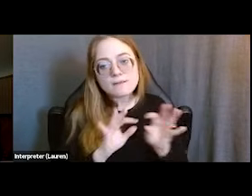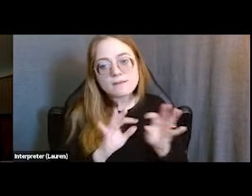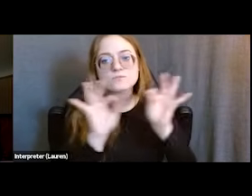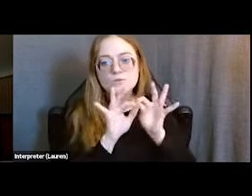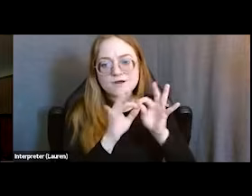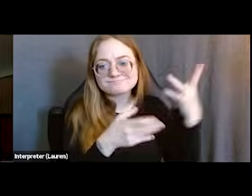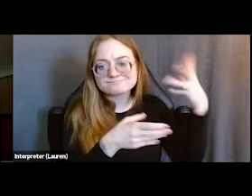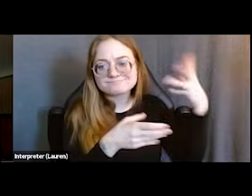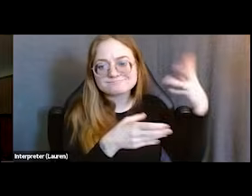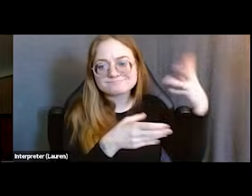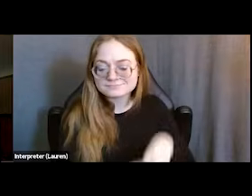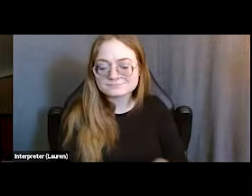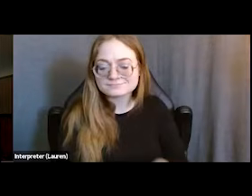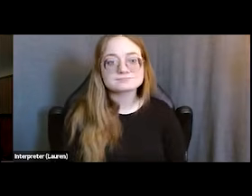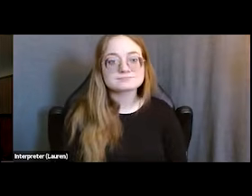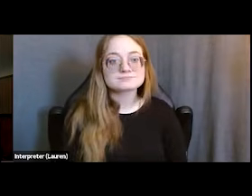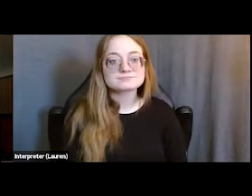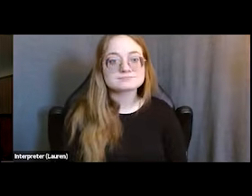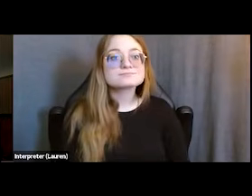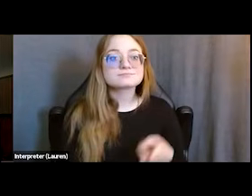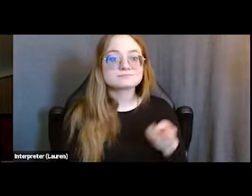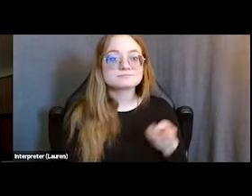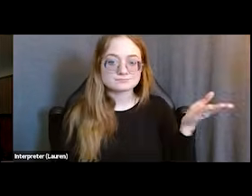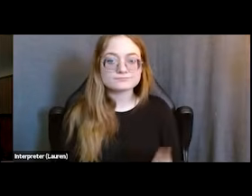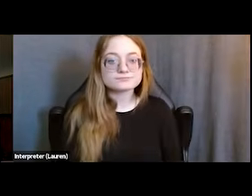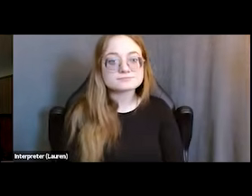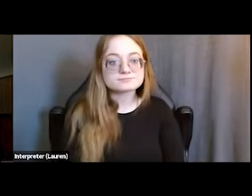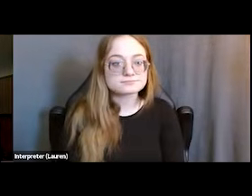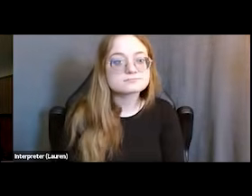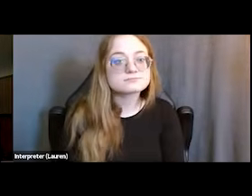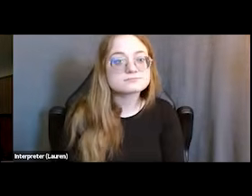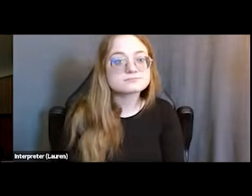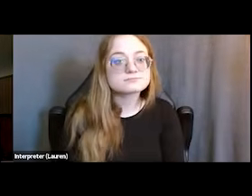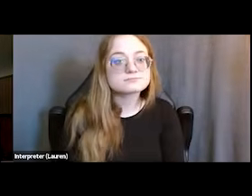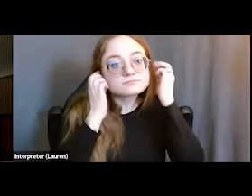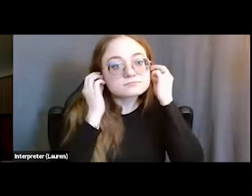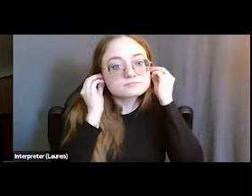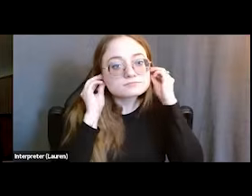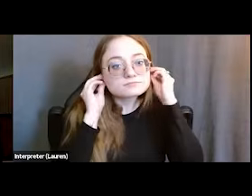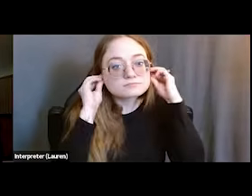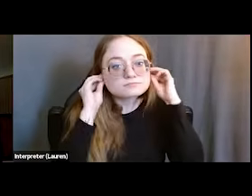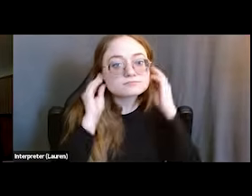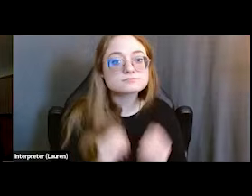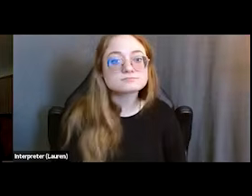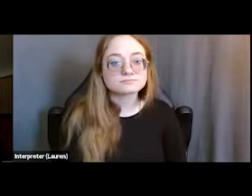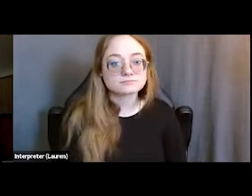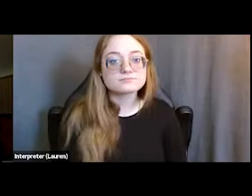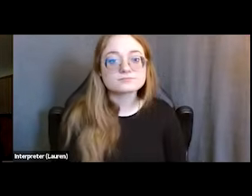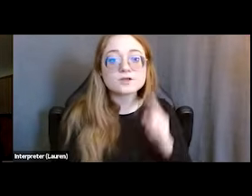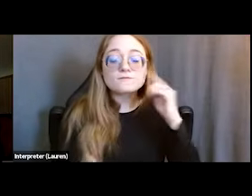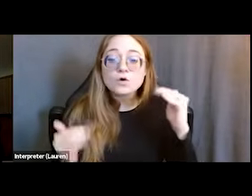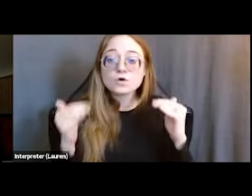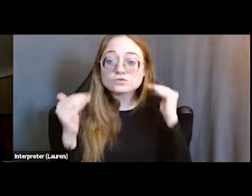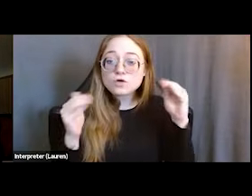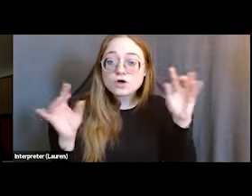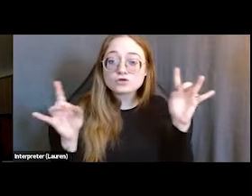are. Some highlights are amending or attempting to retrofit adult crisis systems are